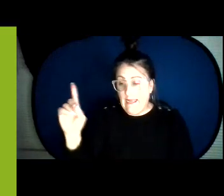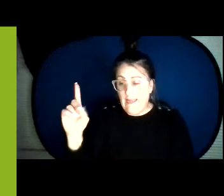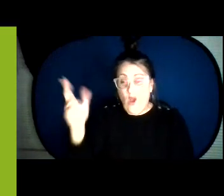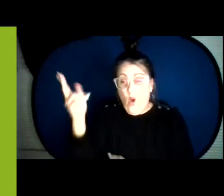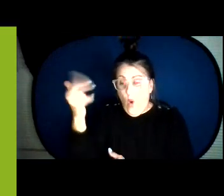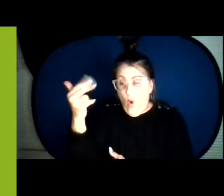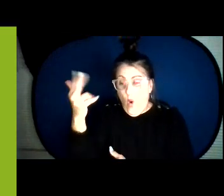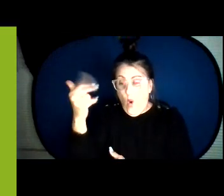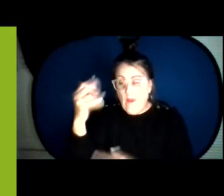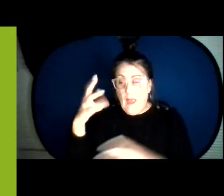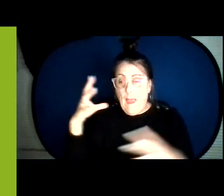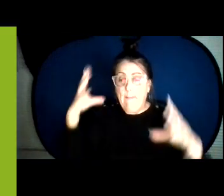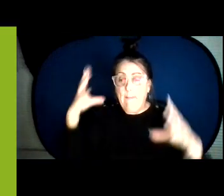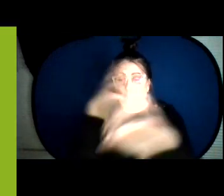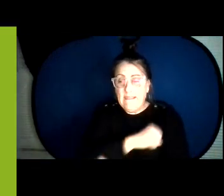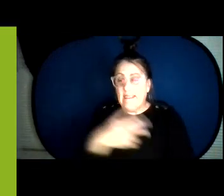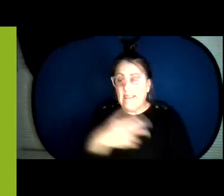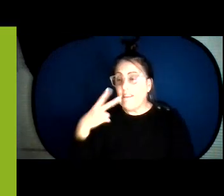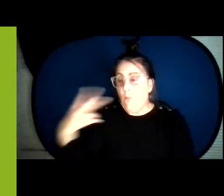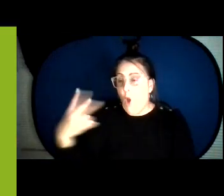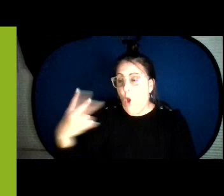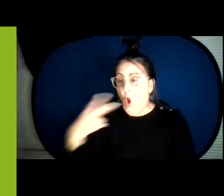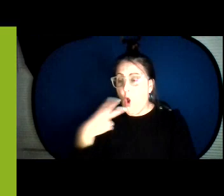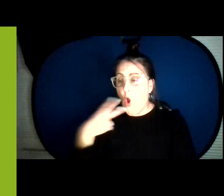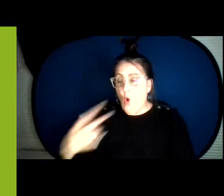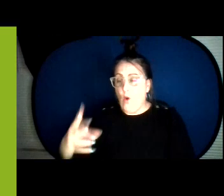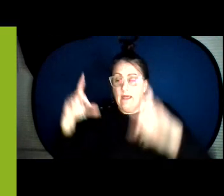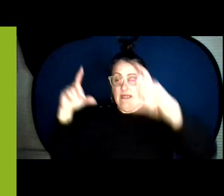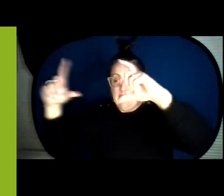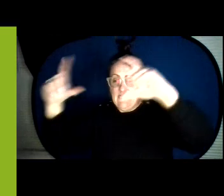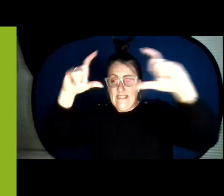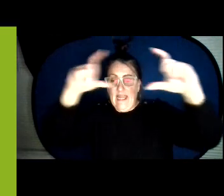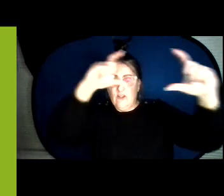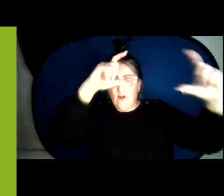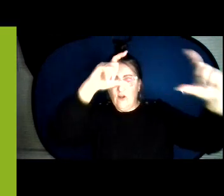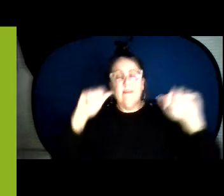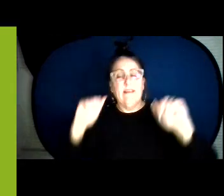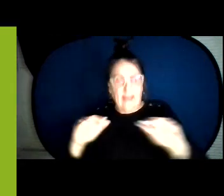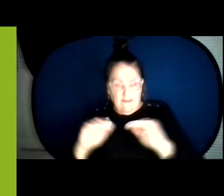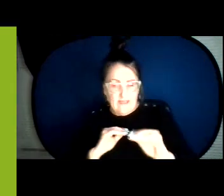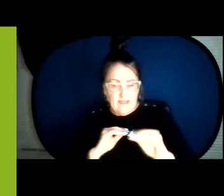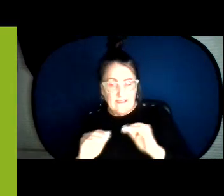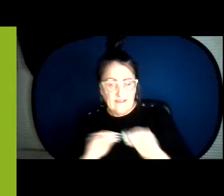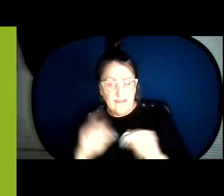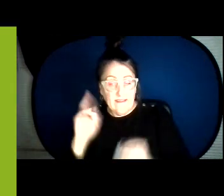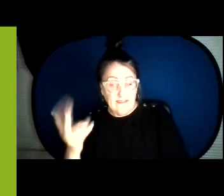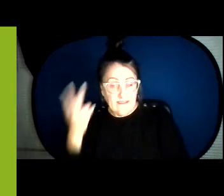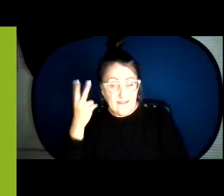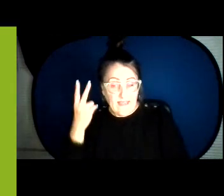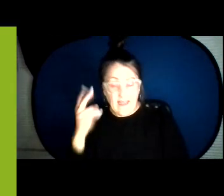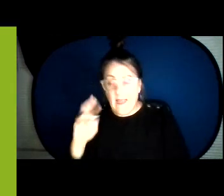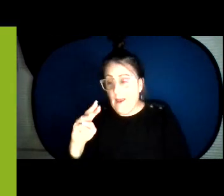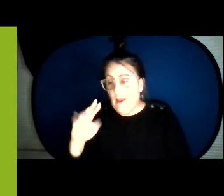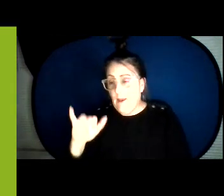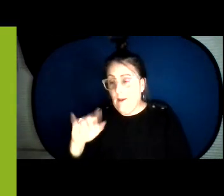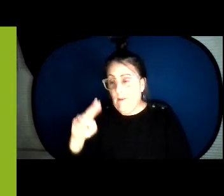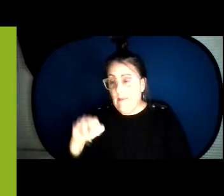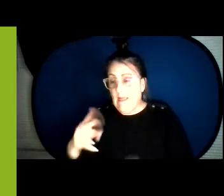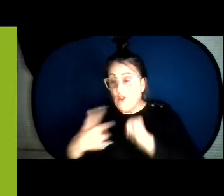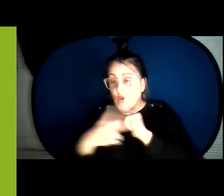missing smoke detectors. Issues are correctable. The second one is a mini storage. It